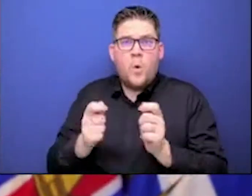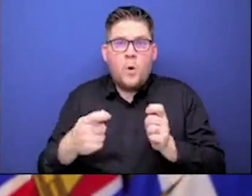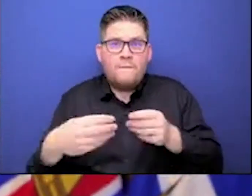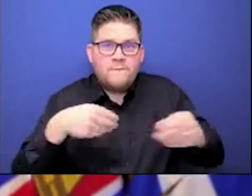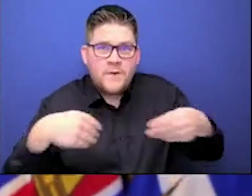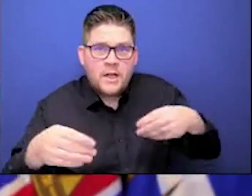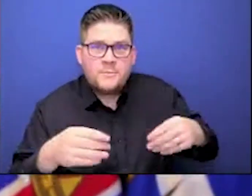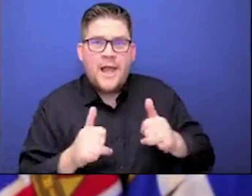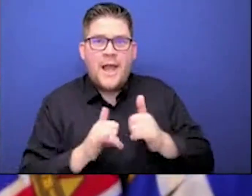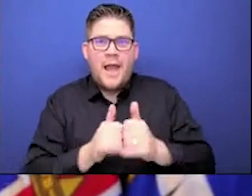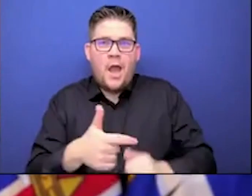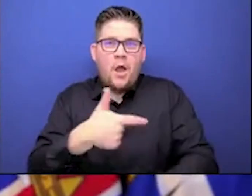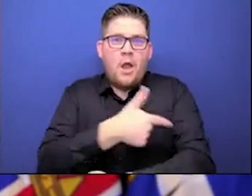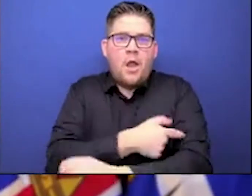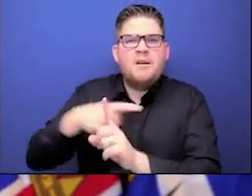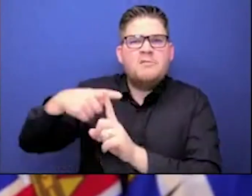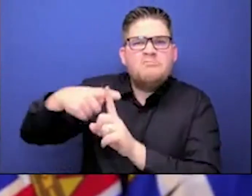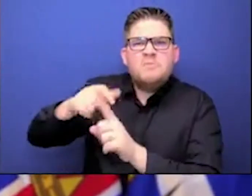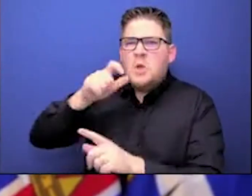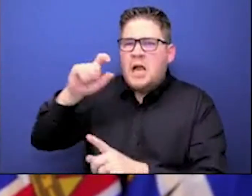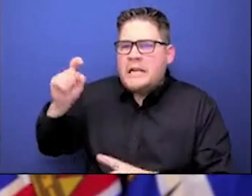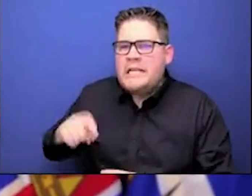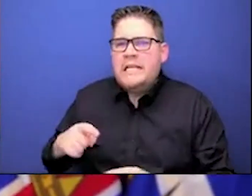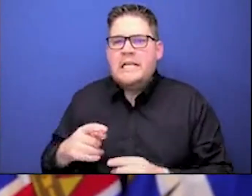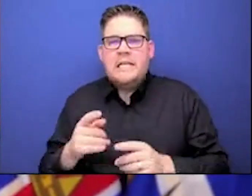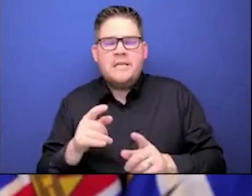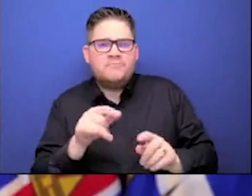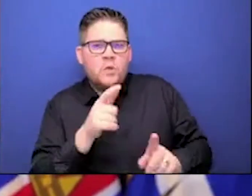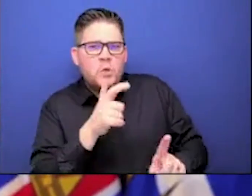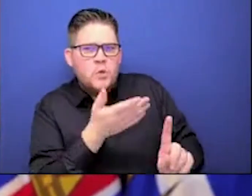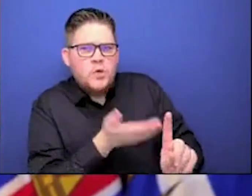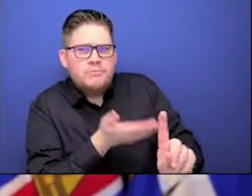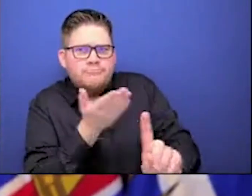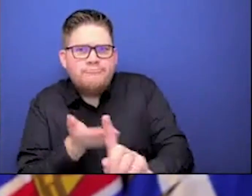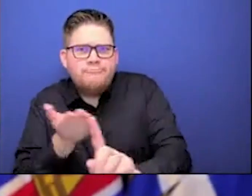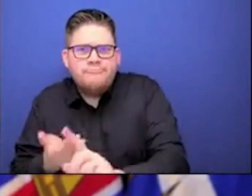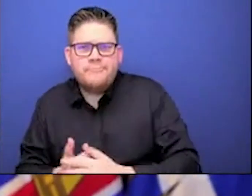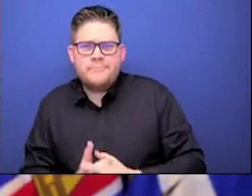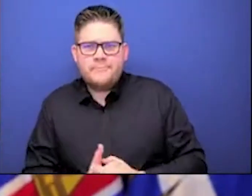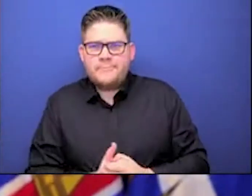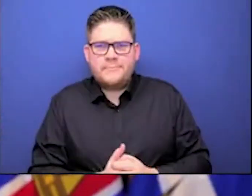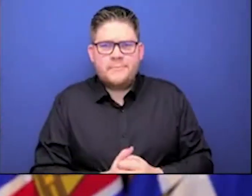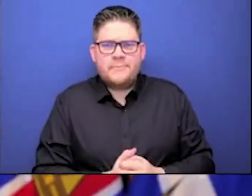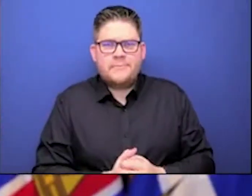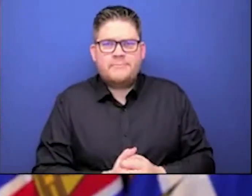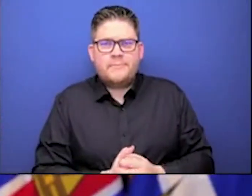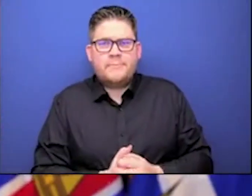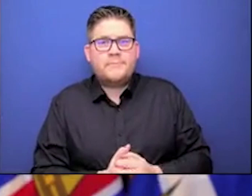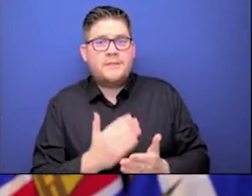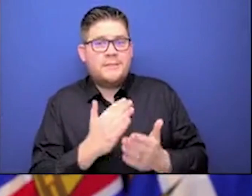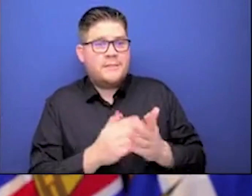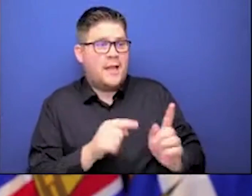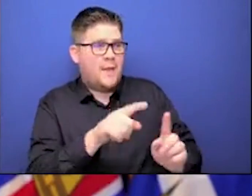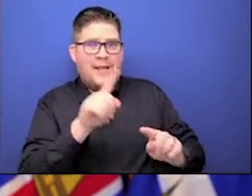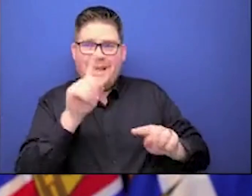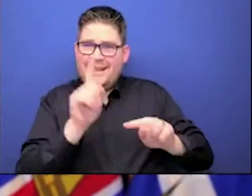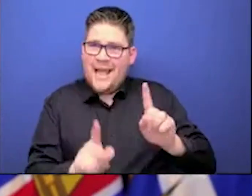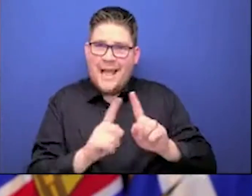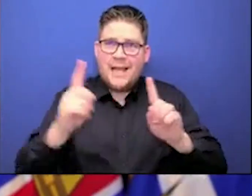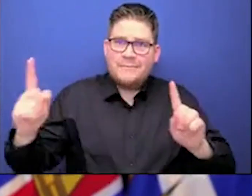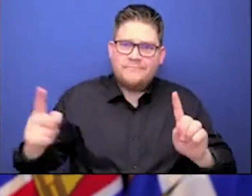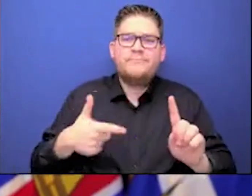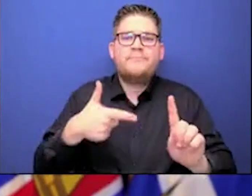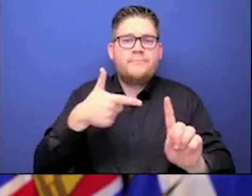who have not been able to work from others, away from others at home, and they are